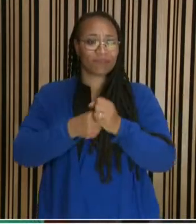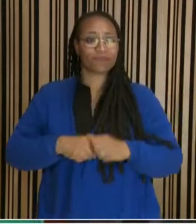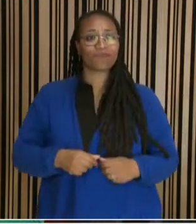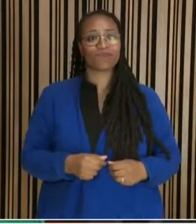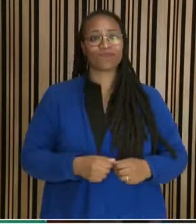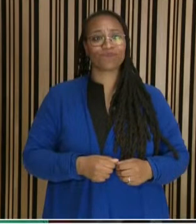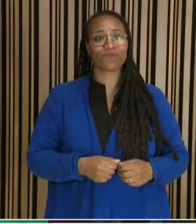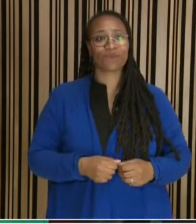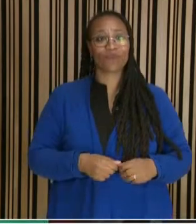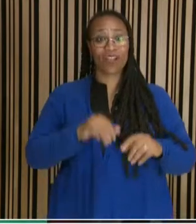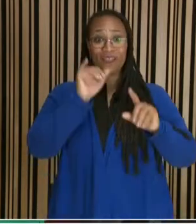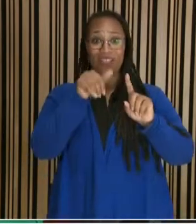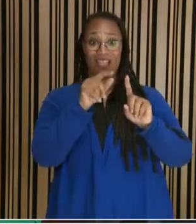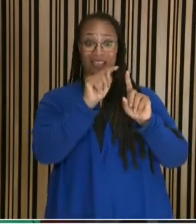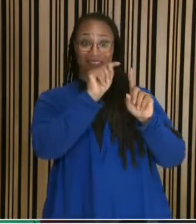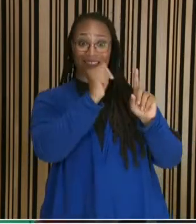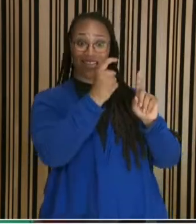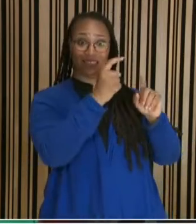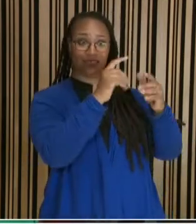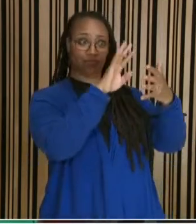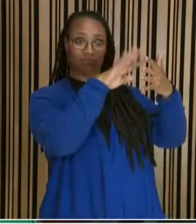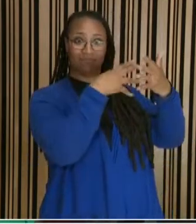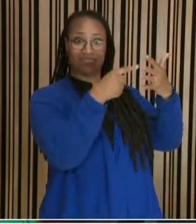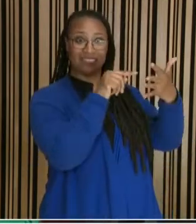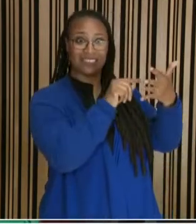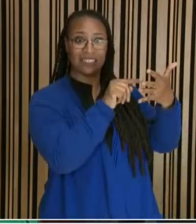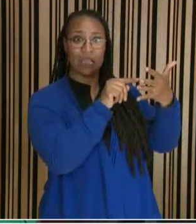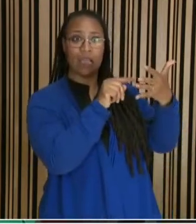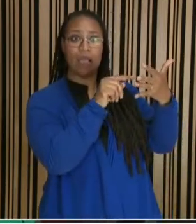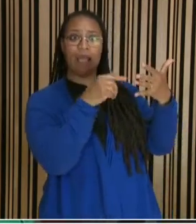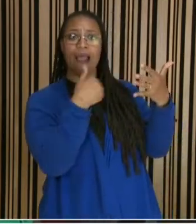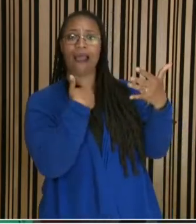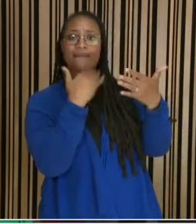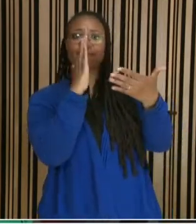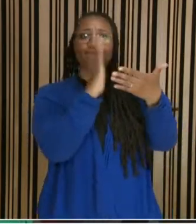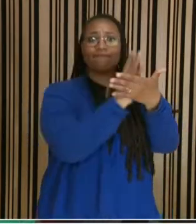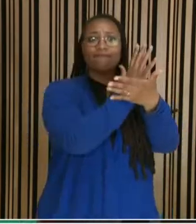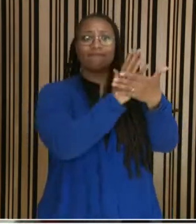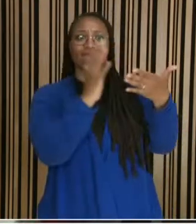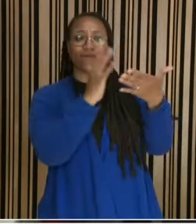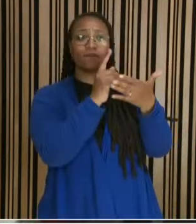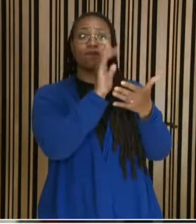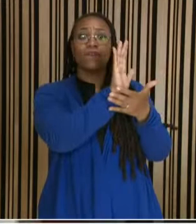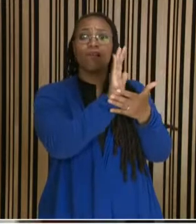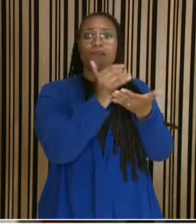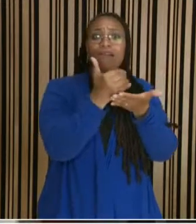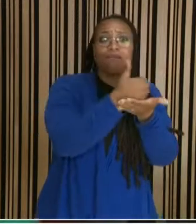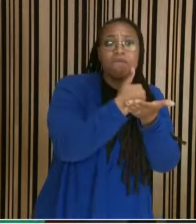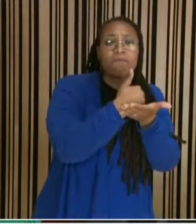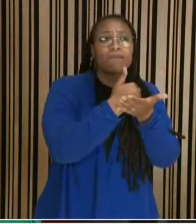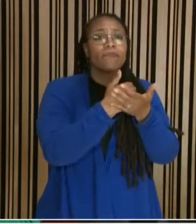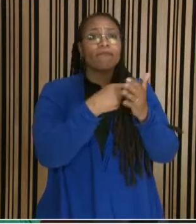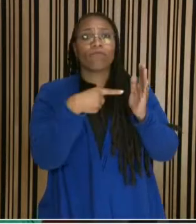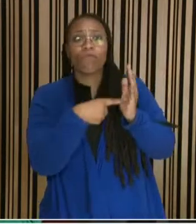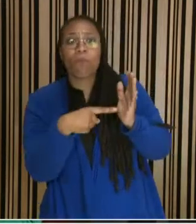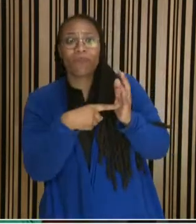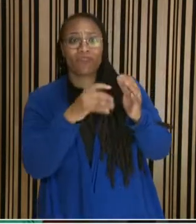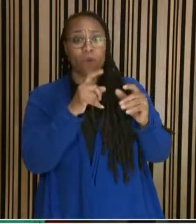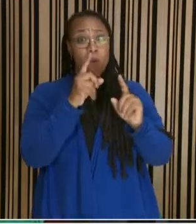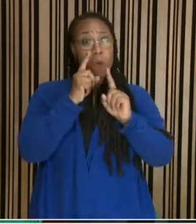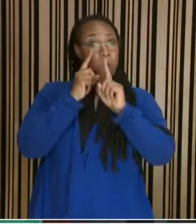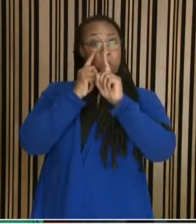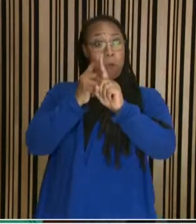income levels. We have two goals. One is to create additional 36,000 units by